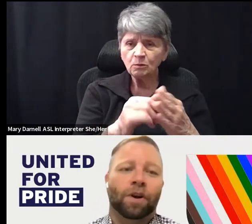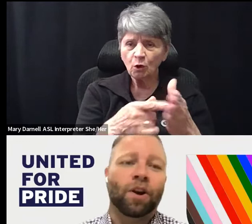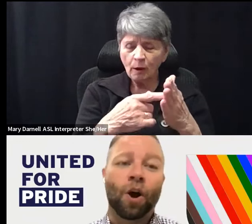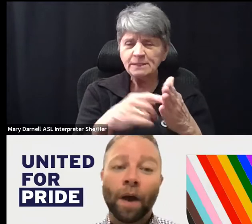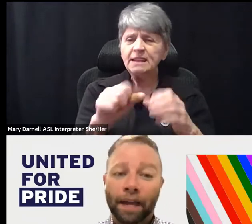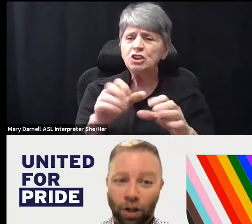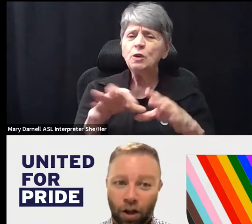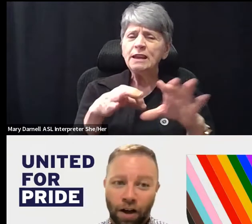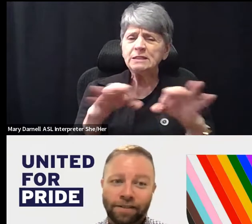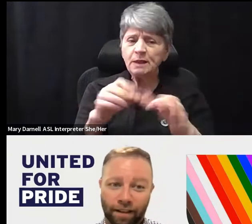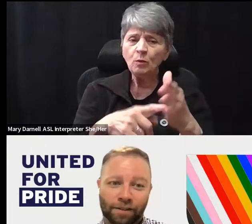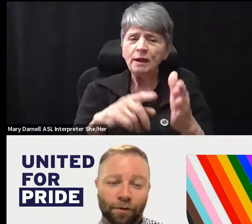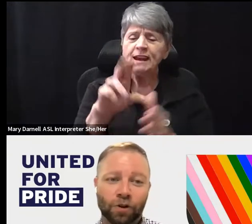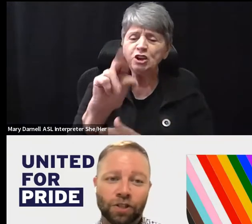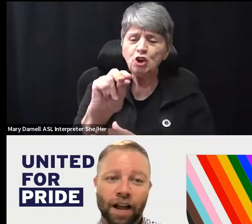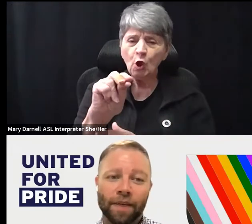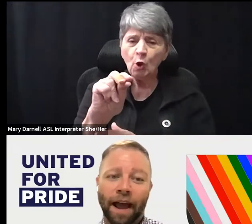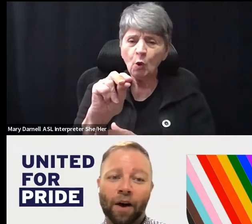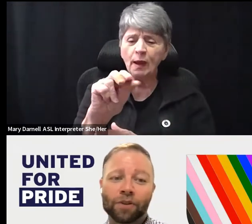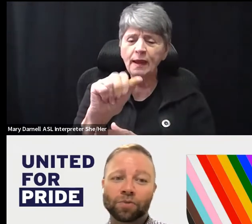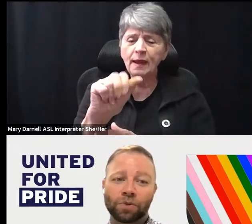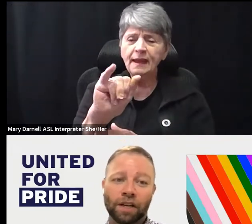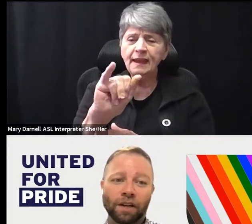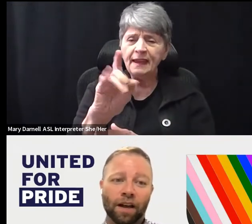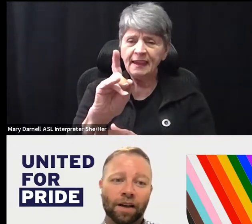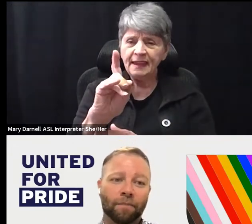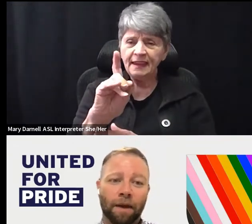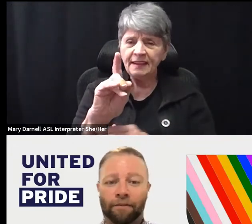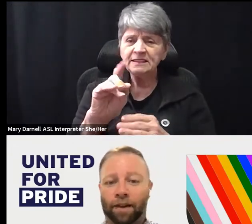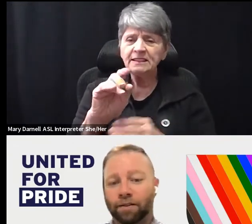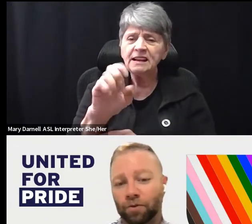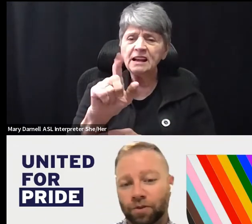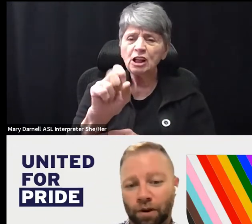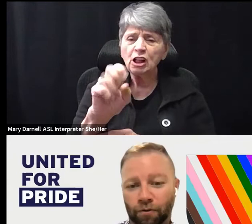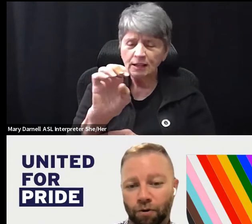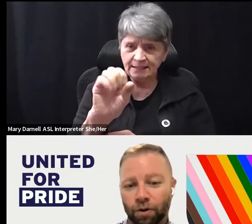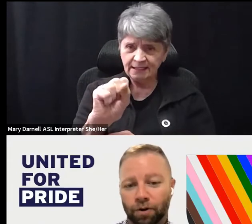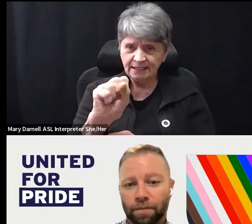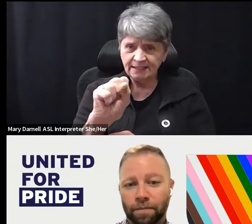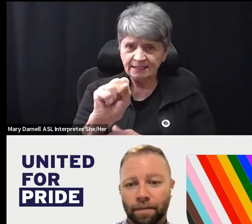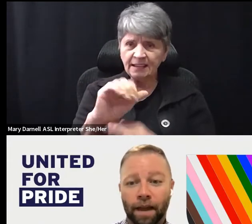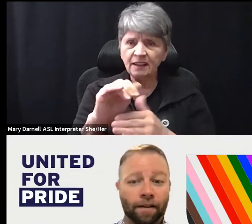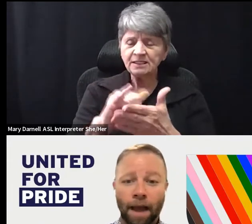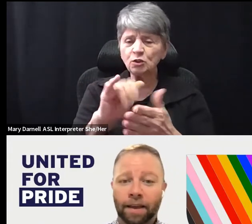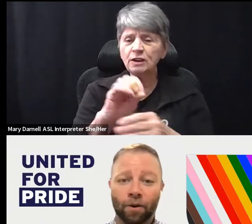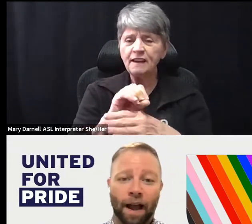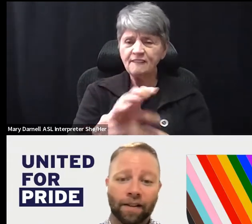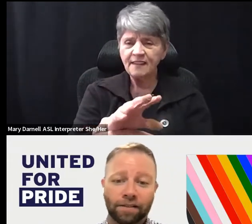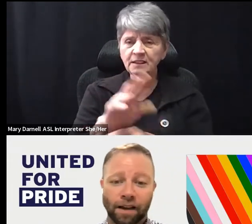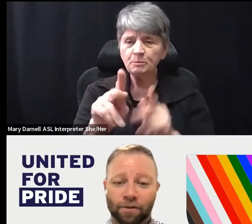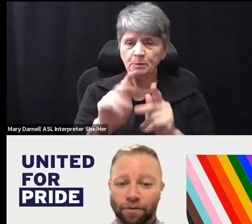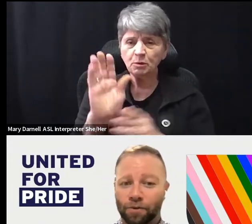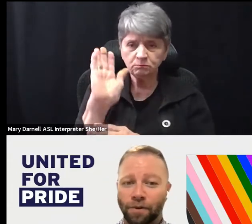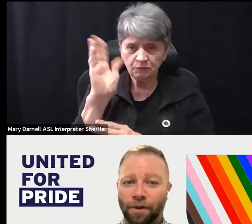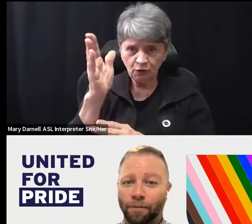version of what a no aid clause is first, and then how this ruling may affect those going forward. And Maggie or